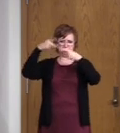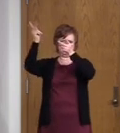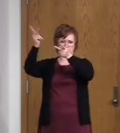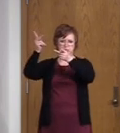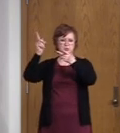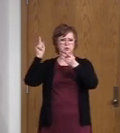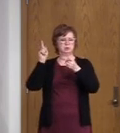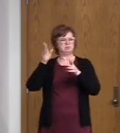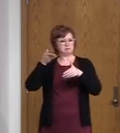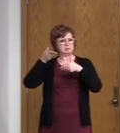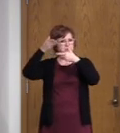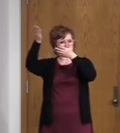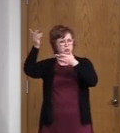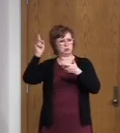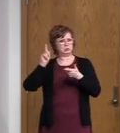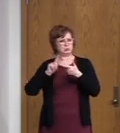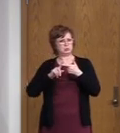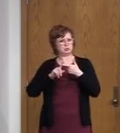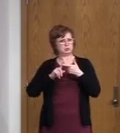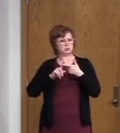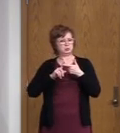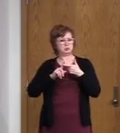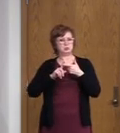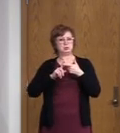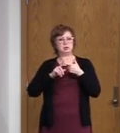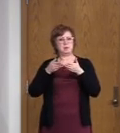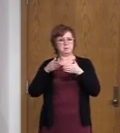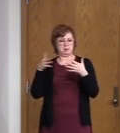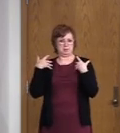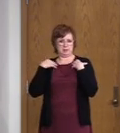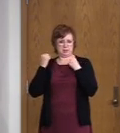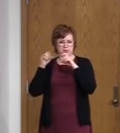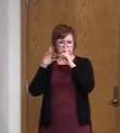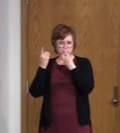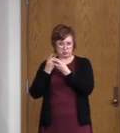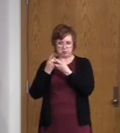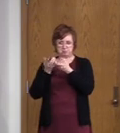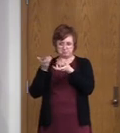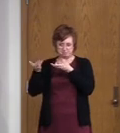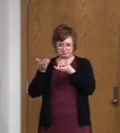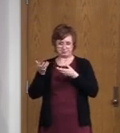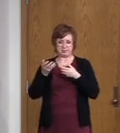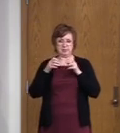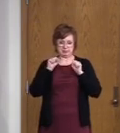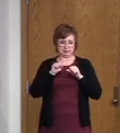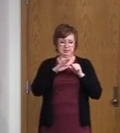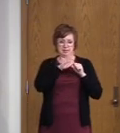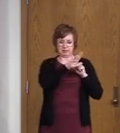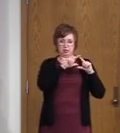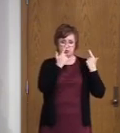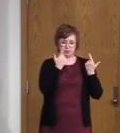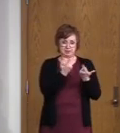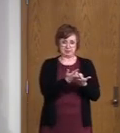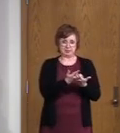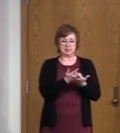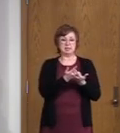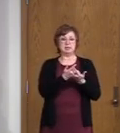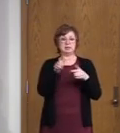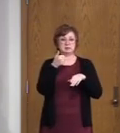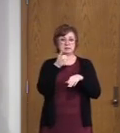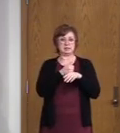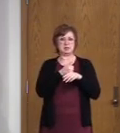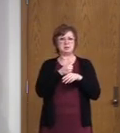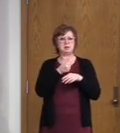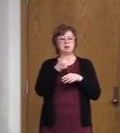and is having discussions with public health officials to see if the league can proceed with a hub city,